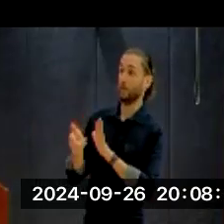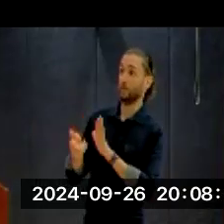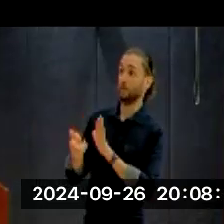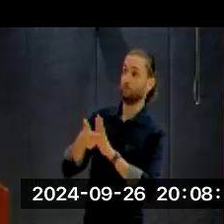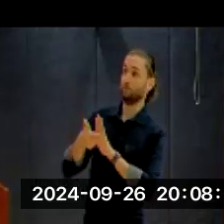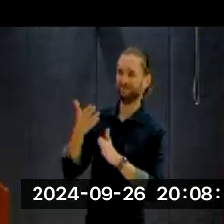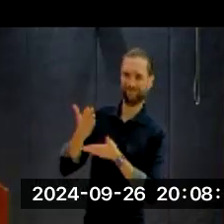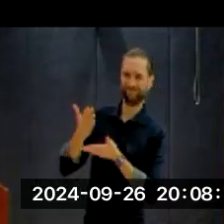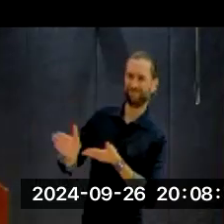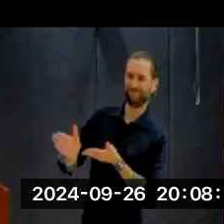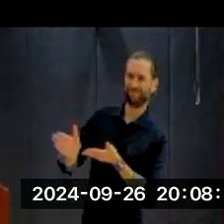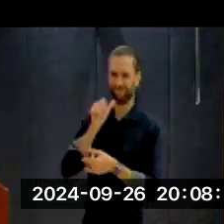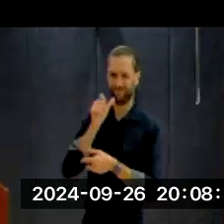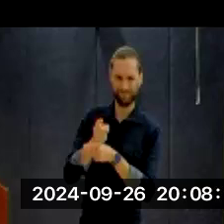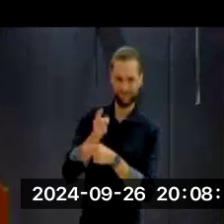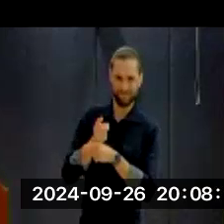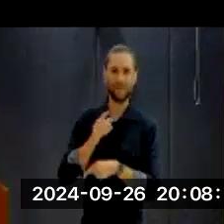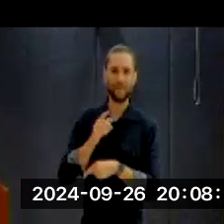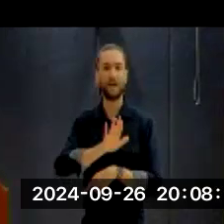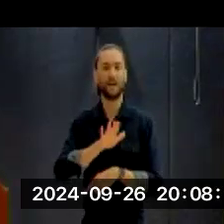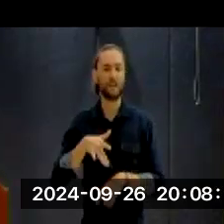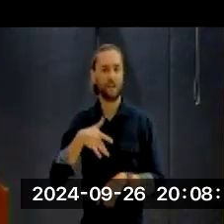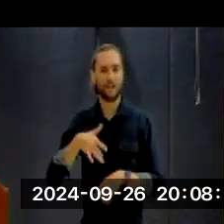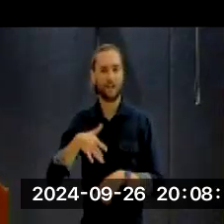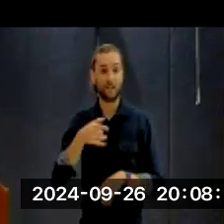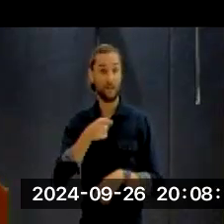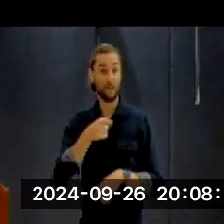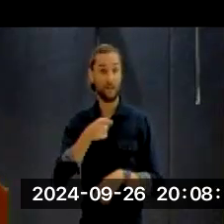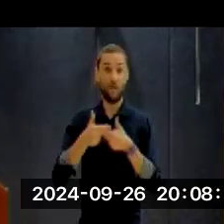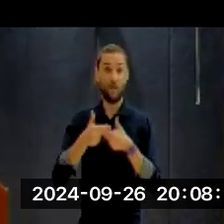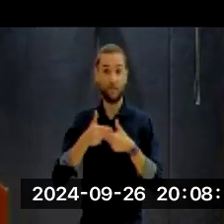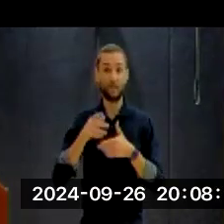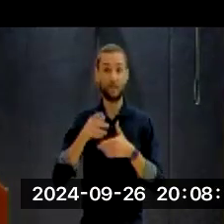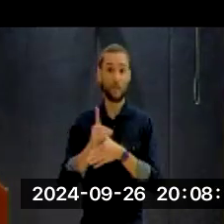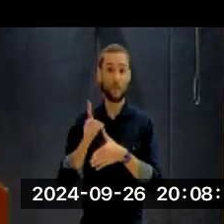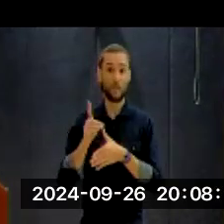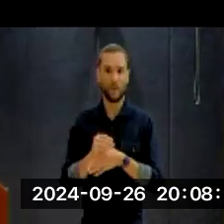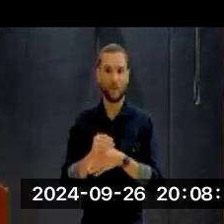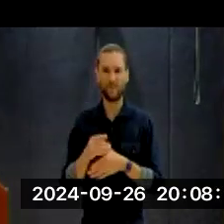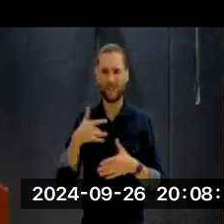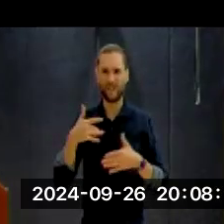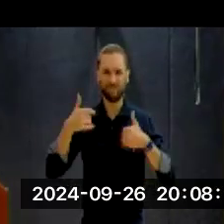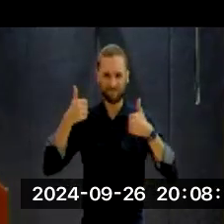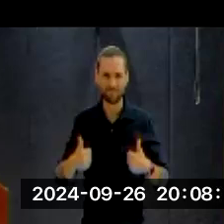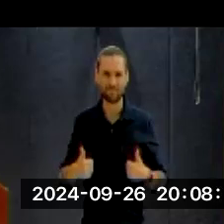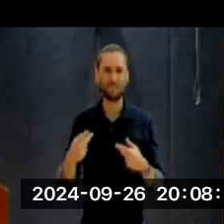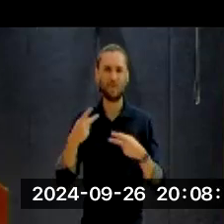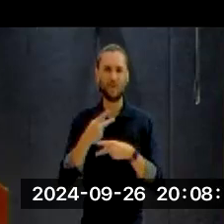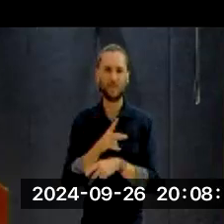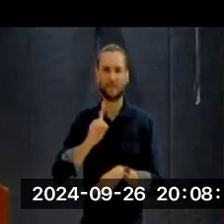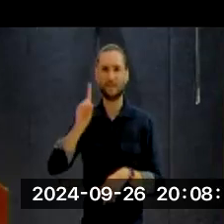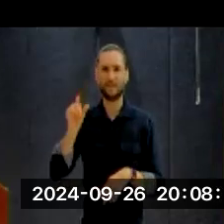they thought that being labeled with a disorder was further disabling to them.